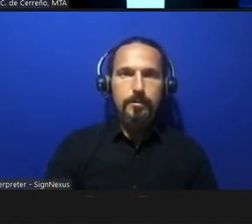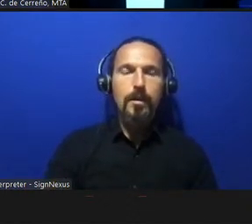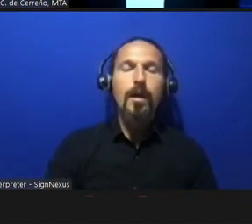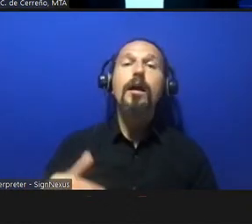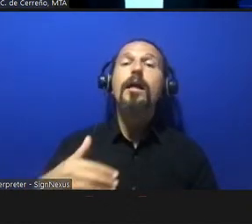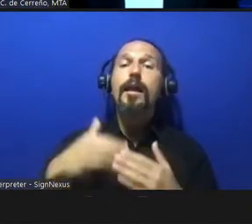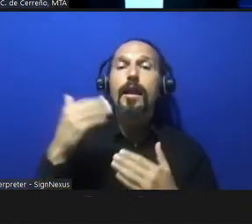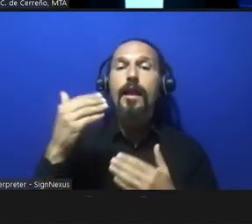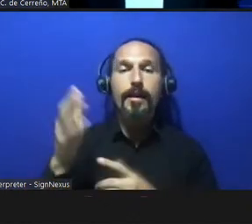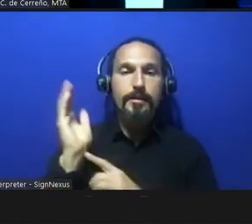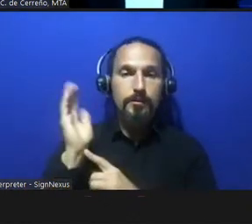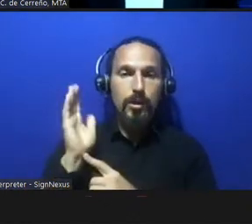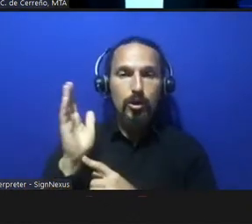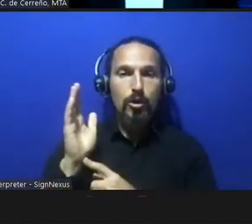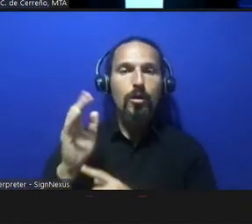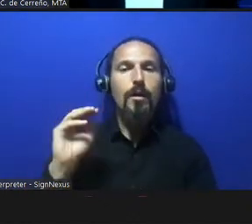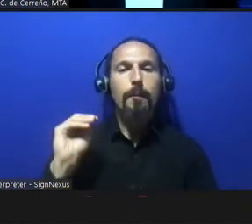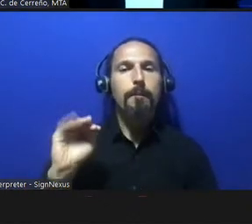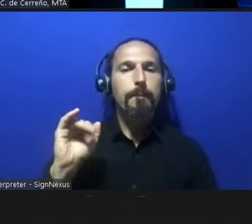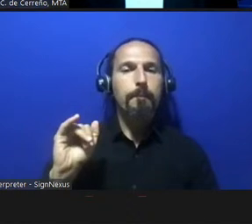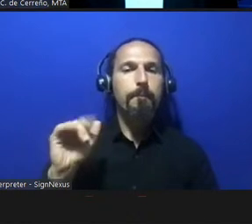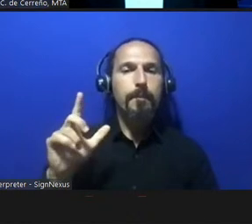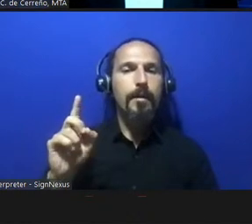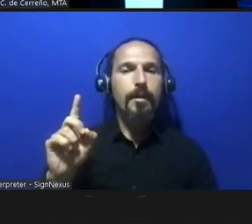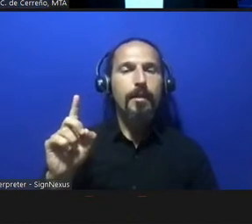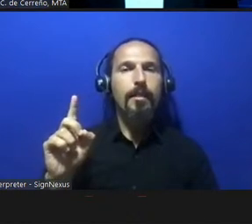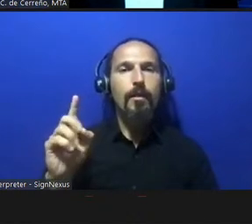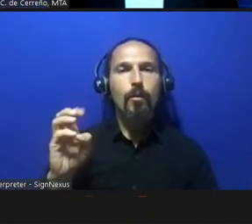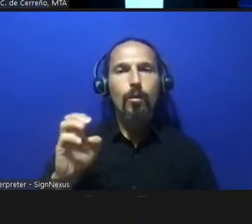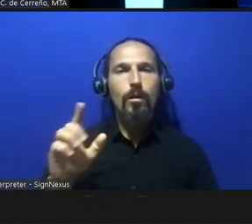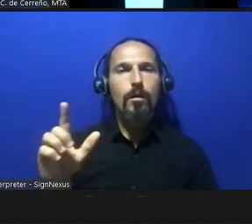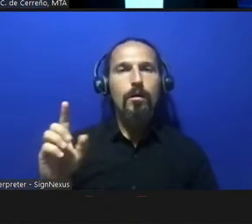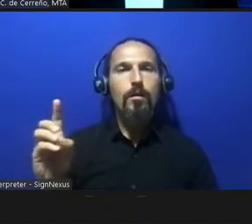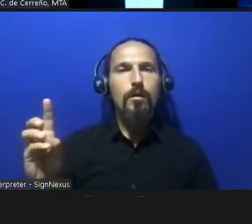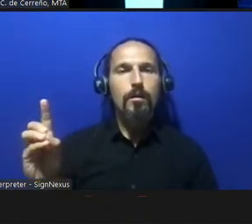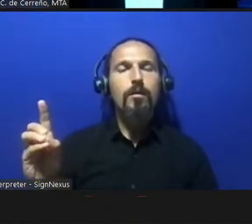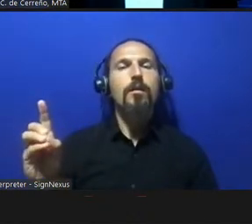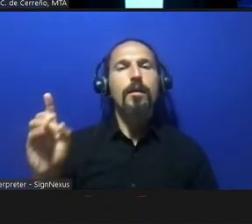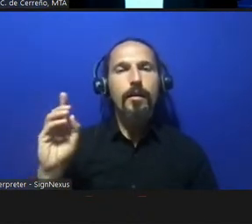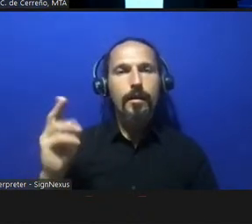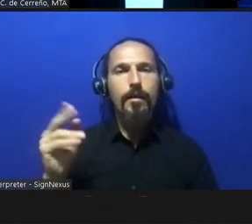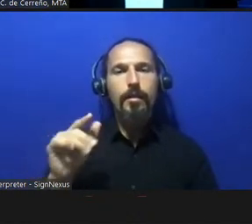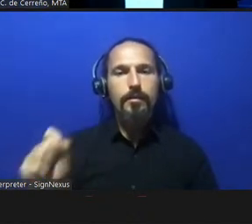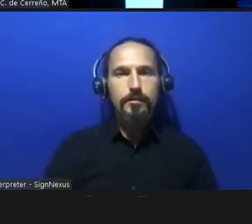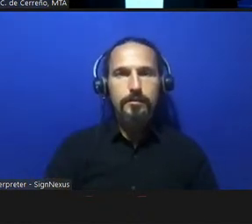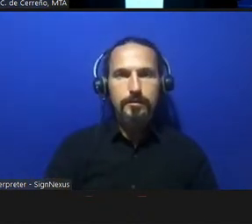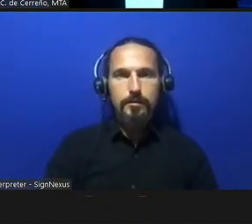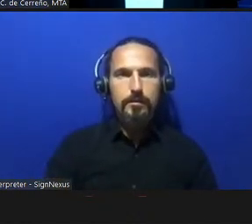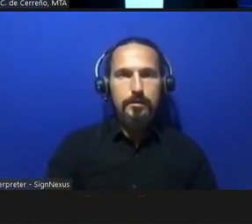our next speaker is millwood hughes followed by lens jean michelle